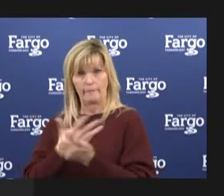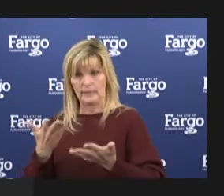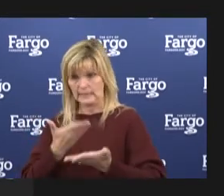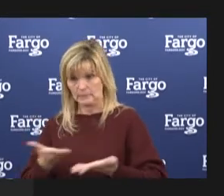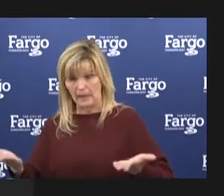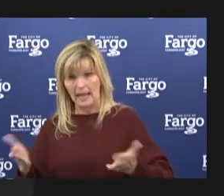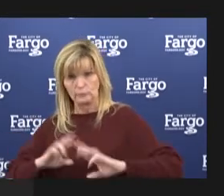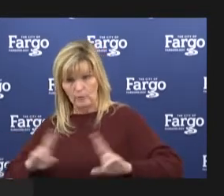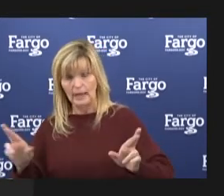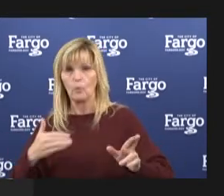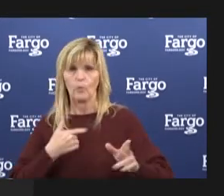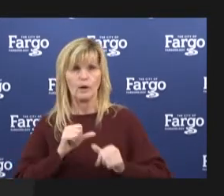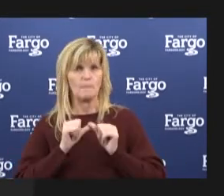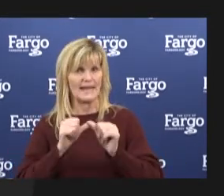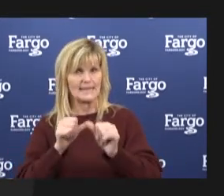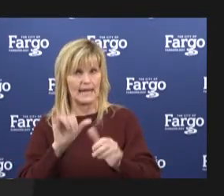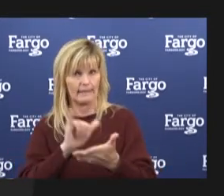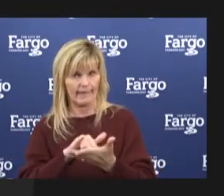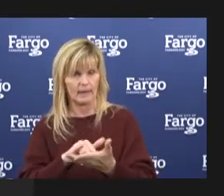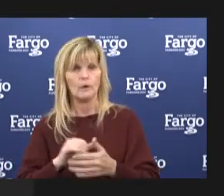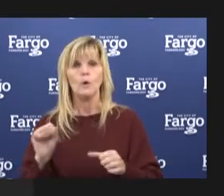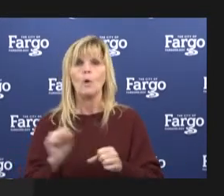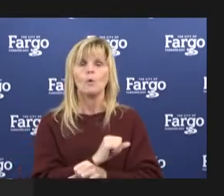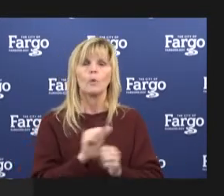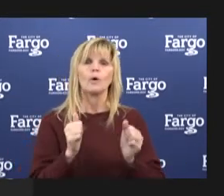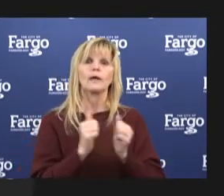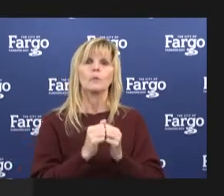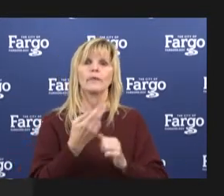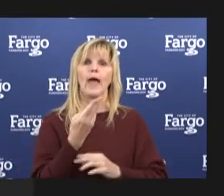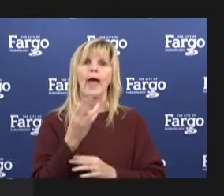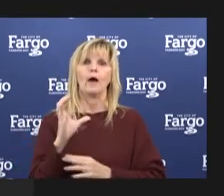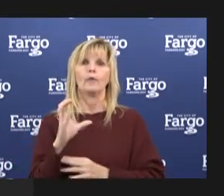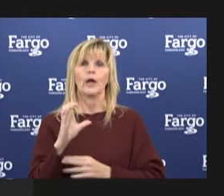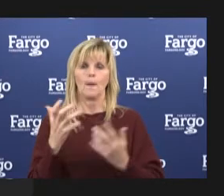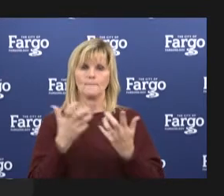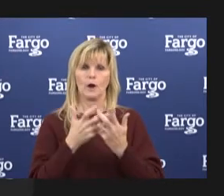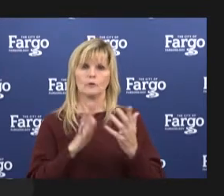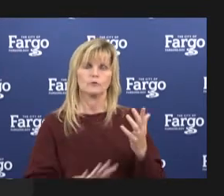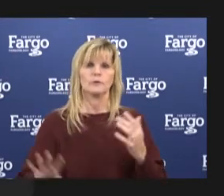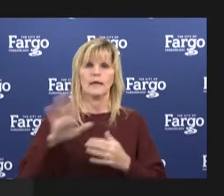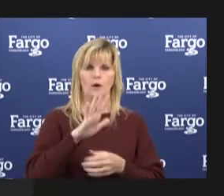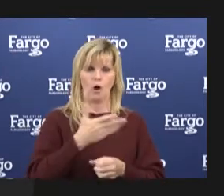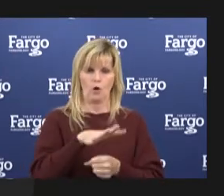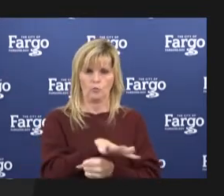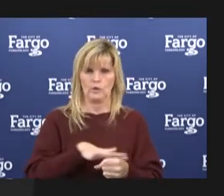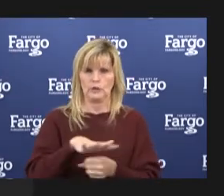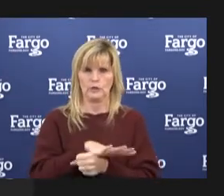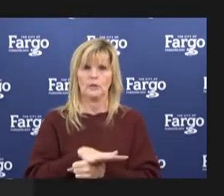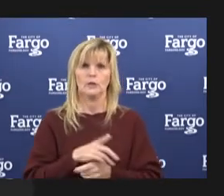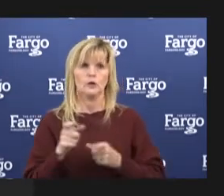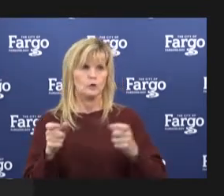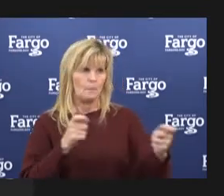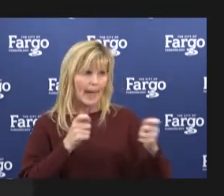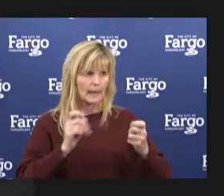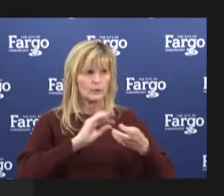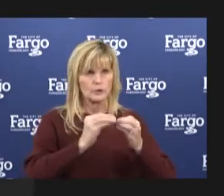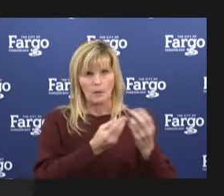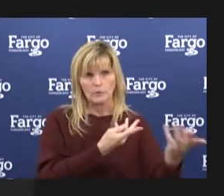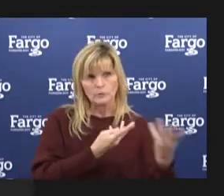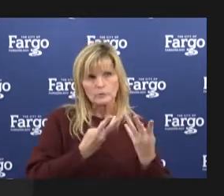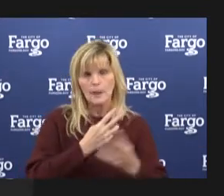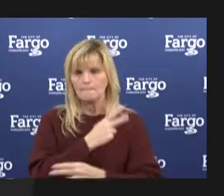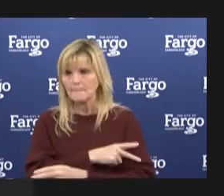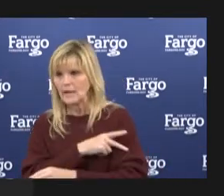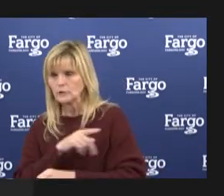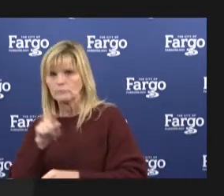up. We're working closely with the healthcare partners across the region to manage capacity and patient flow as needed